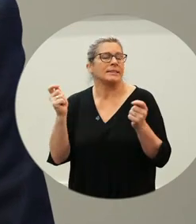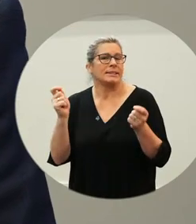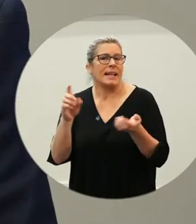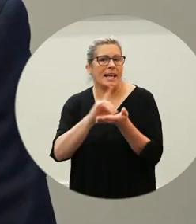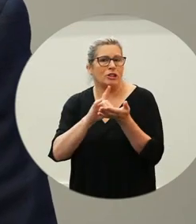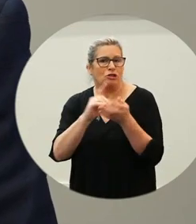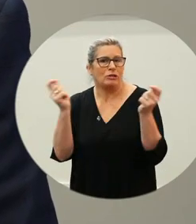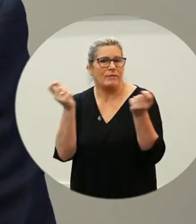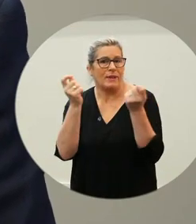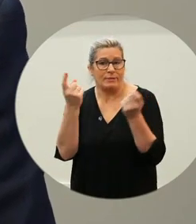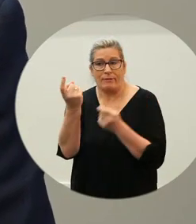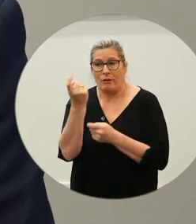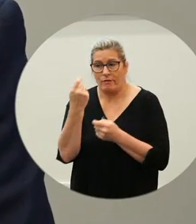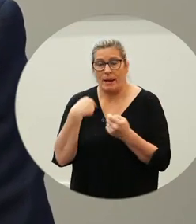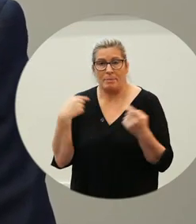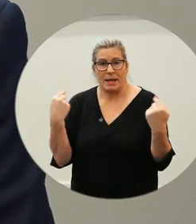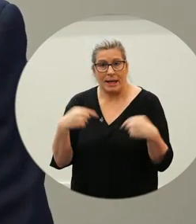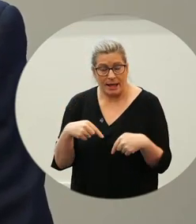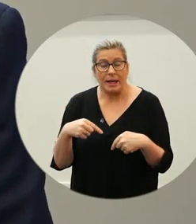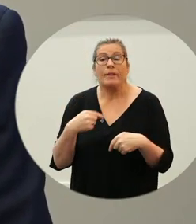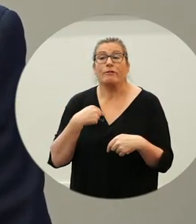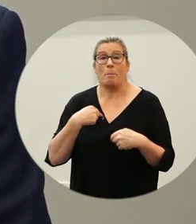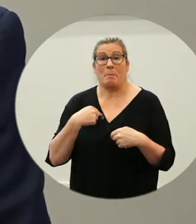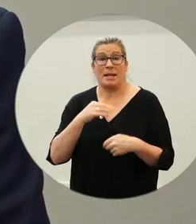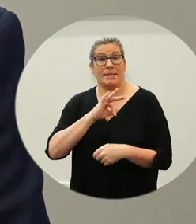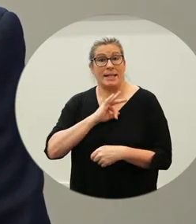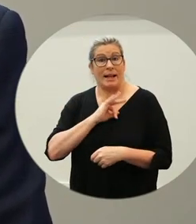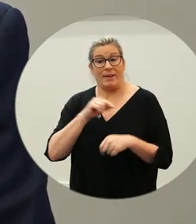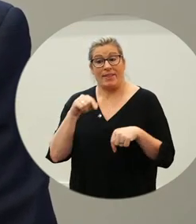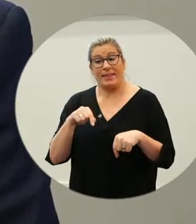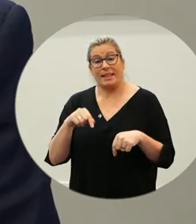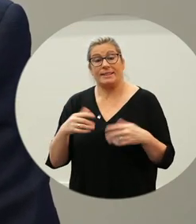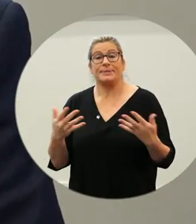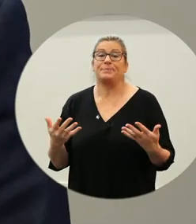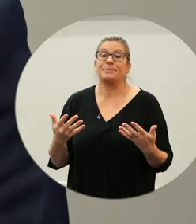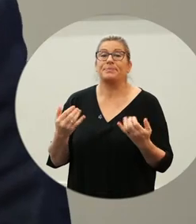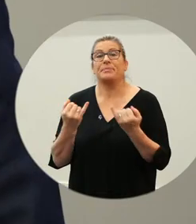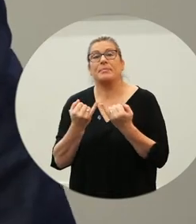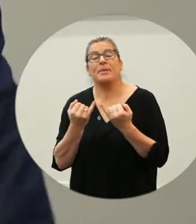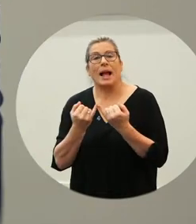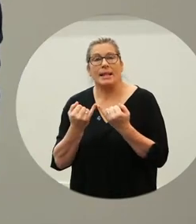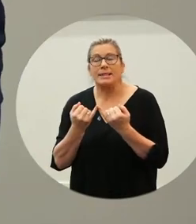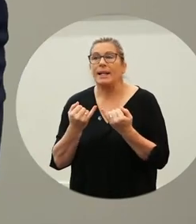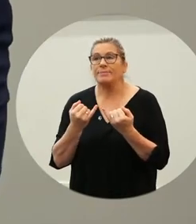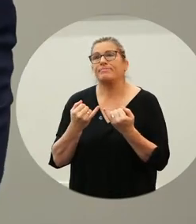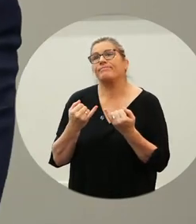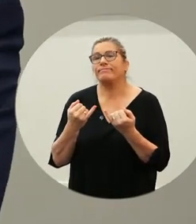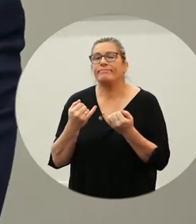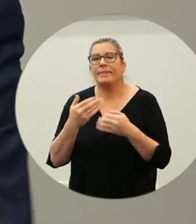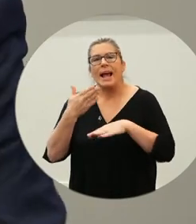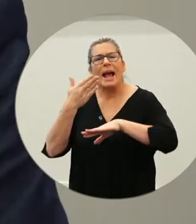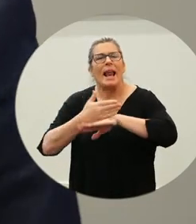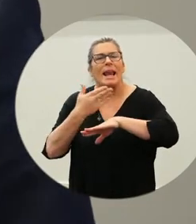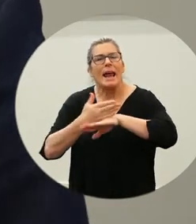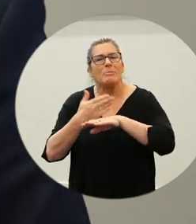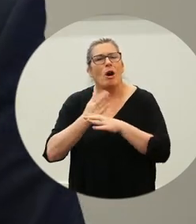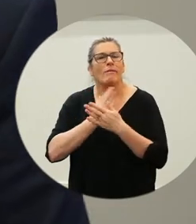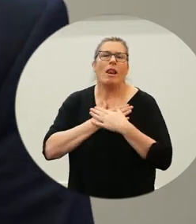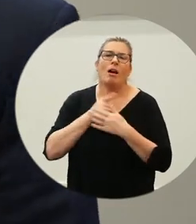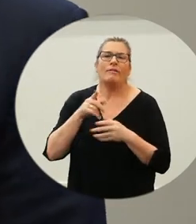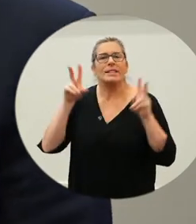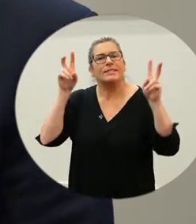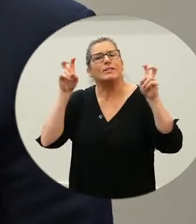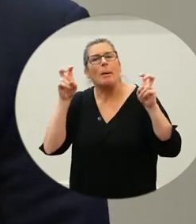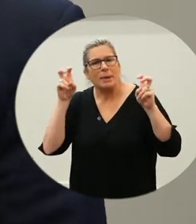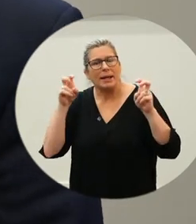me. For me, this is a sort of, I suppose it's a labor of love. This is a topic I've been